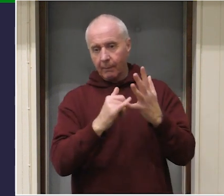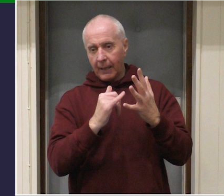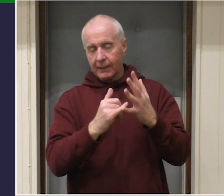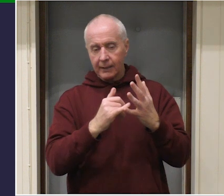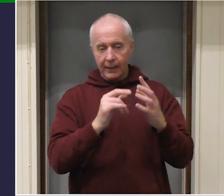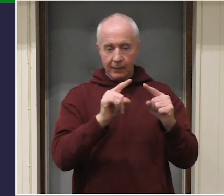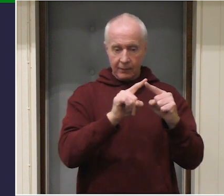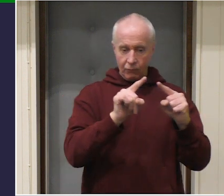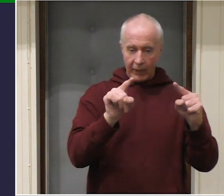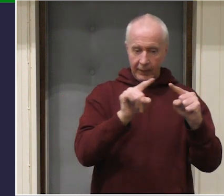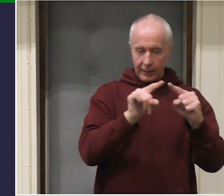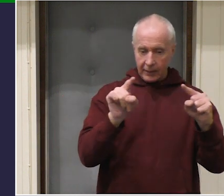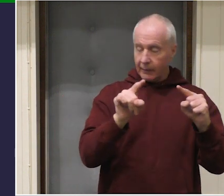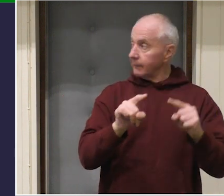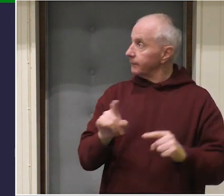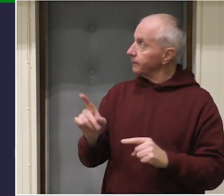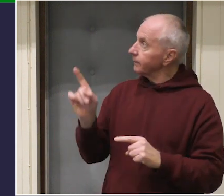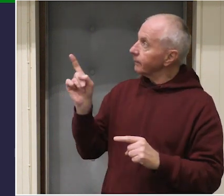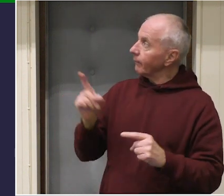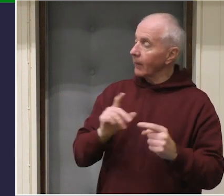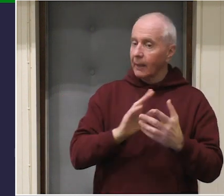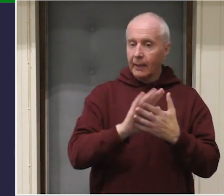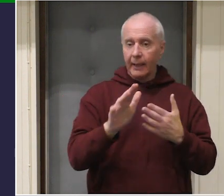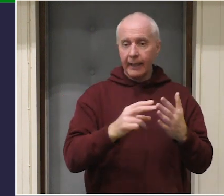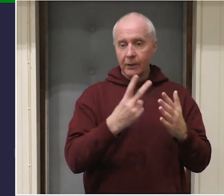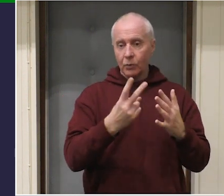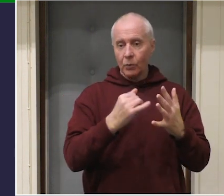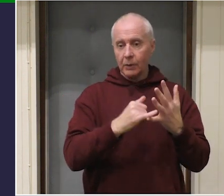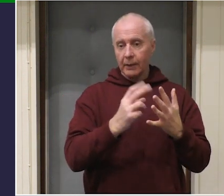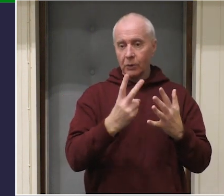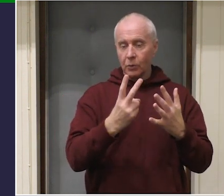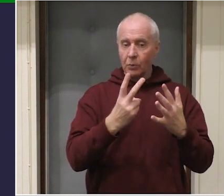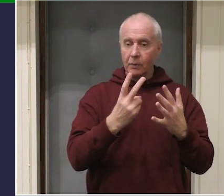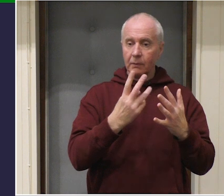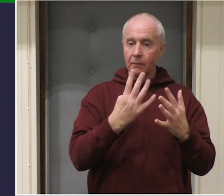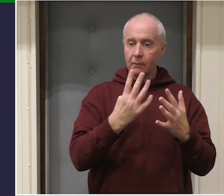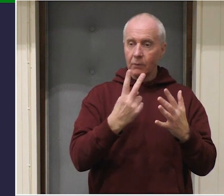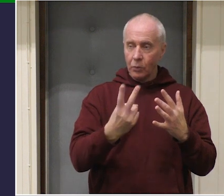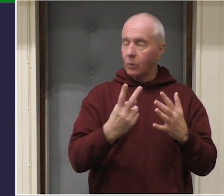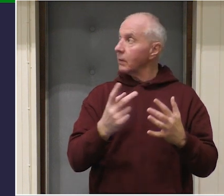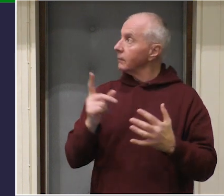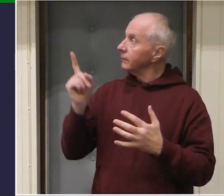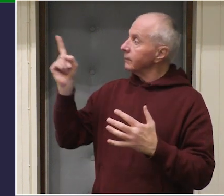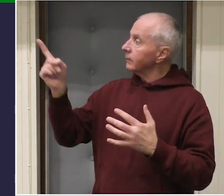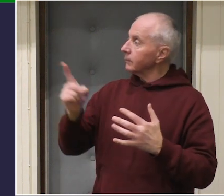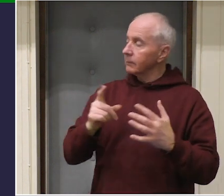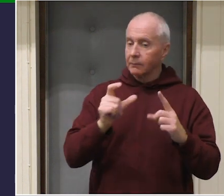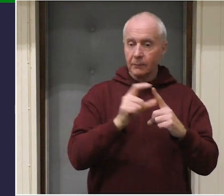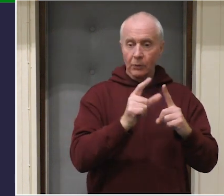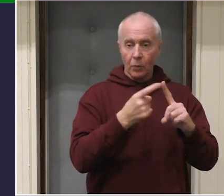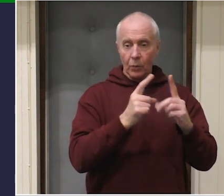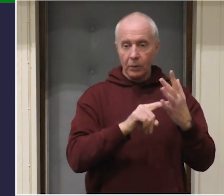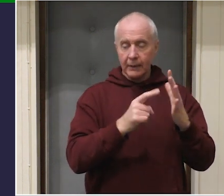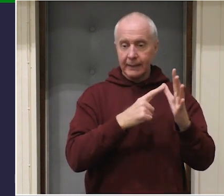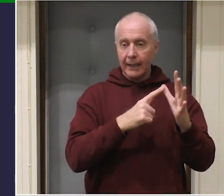So here's another one. This is HD 23642. It's quite a bright star, a different kind of pulsation here. This is what we call delta scuti